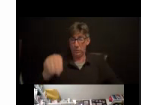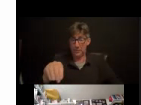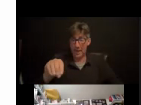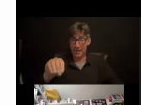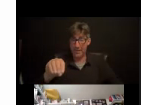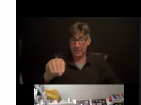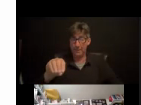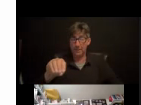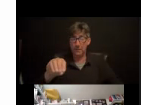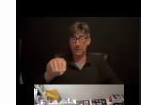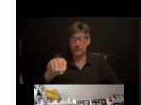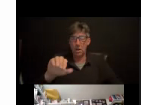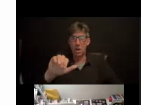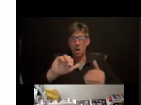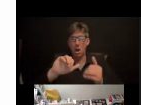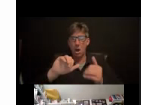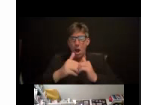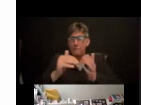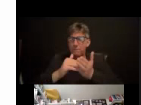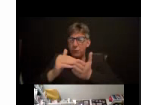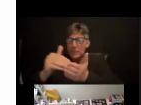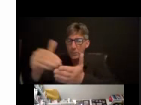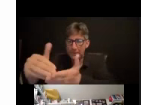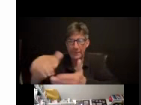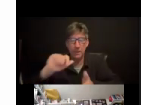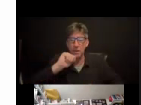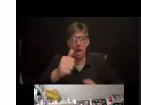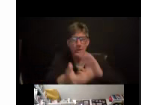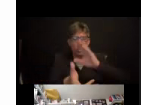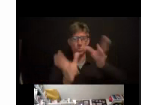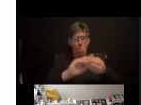and not on the total number of trips. Is that correct?